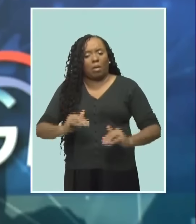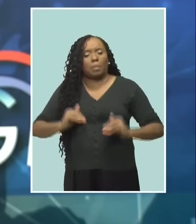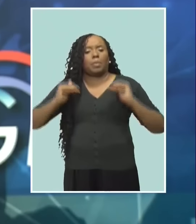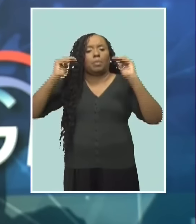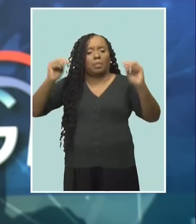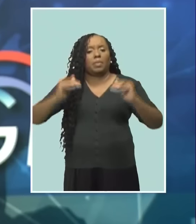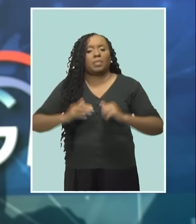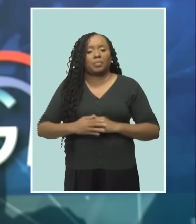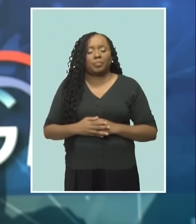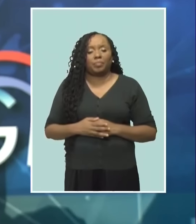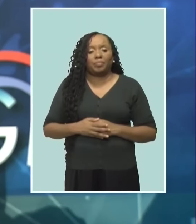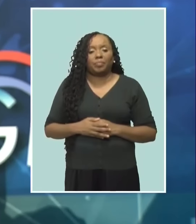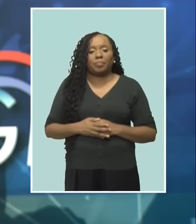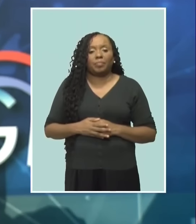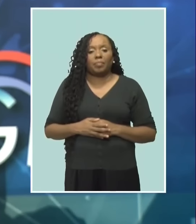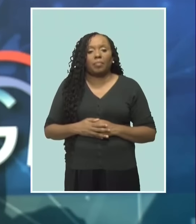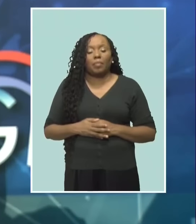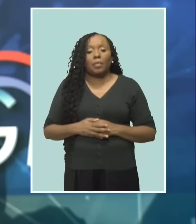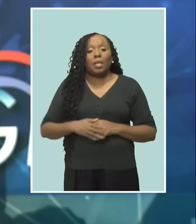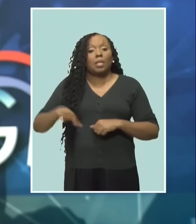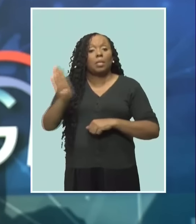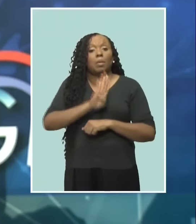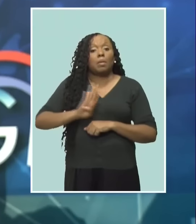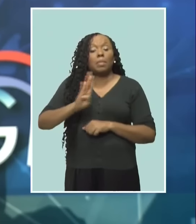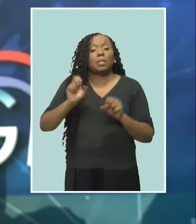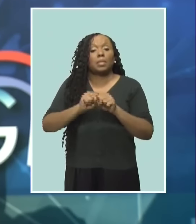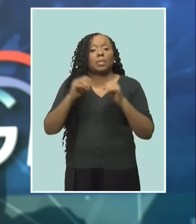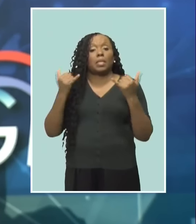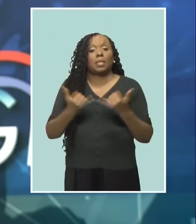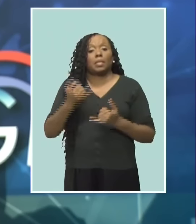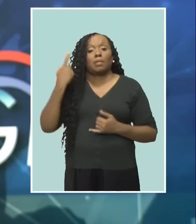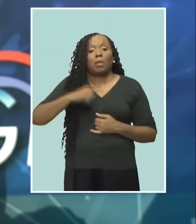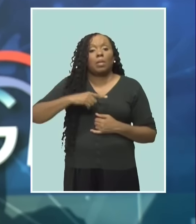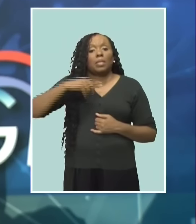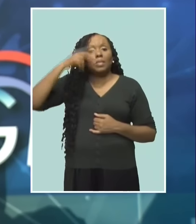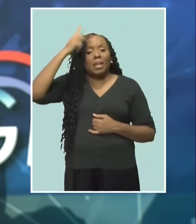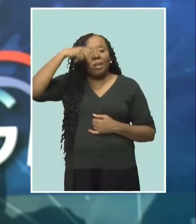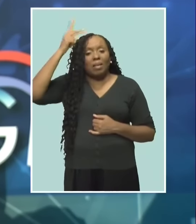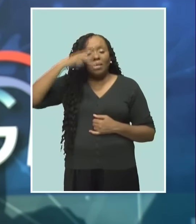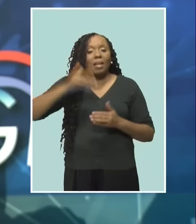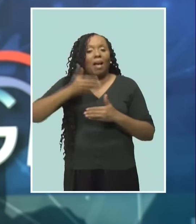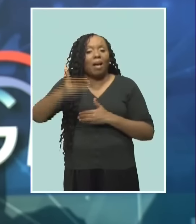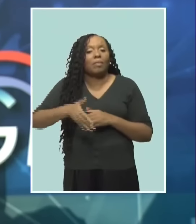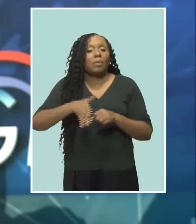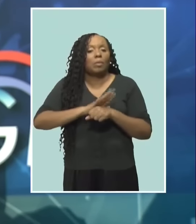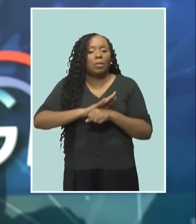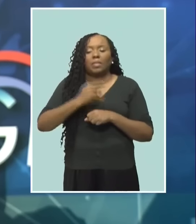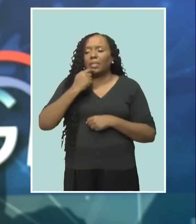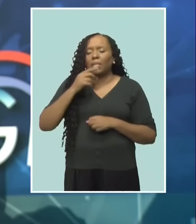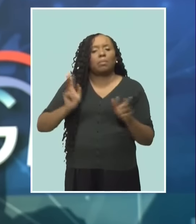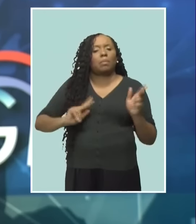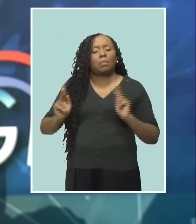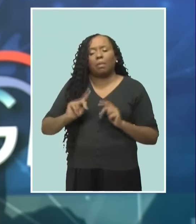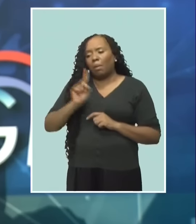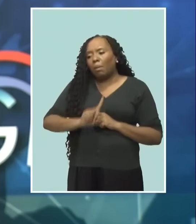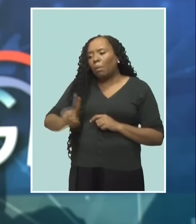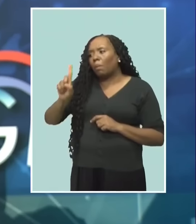The Barbados Society of Psychology has suggested Barbadians post-COVID have been warming up to seeking help from